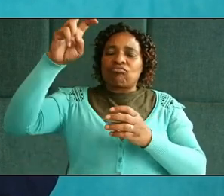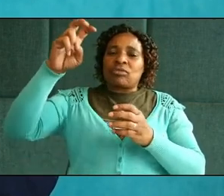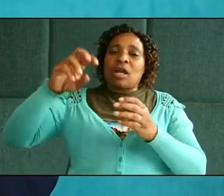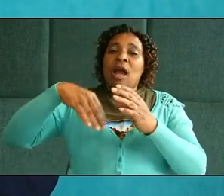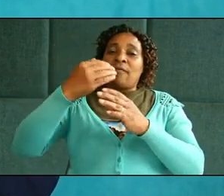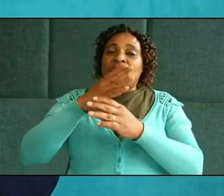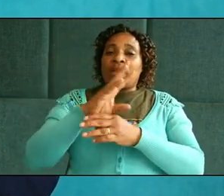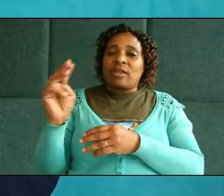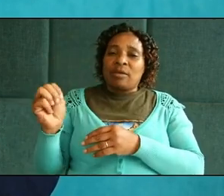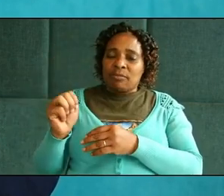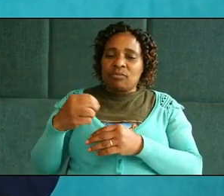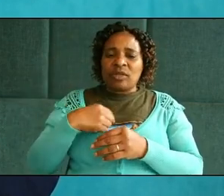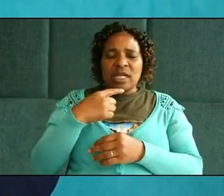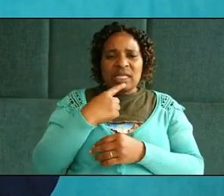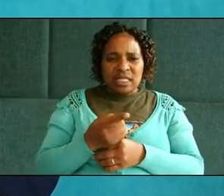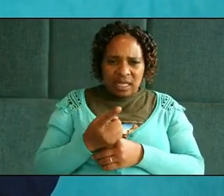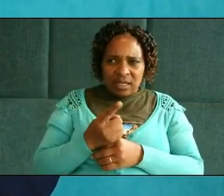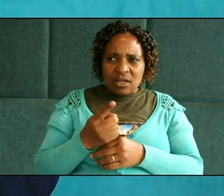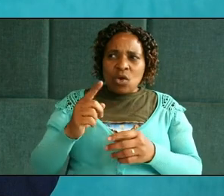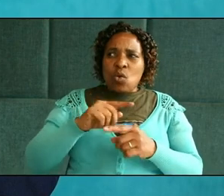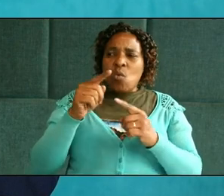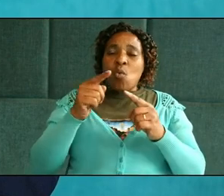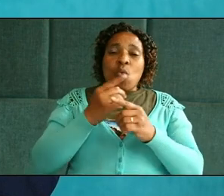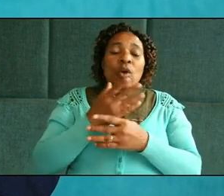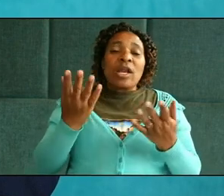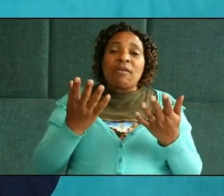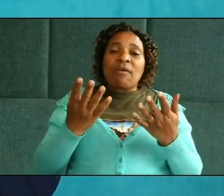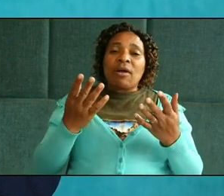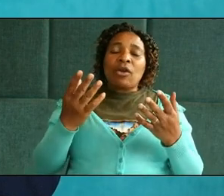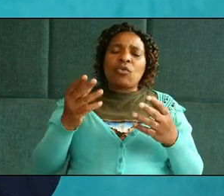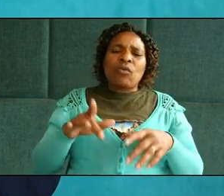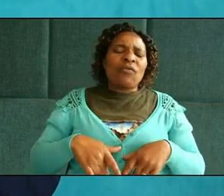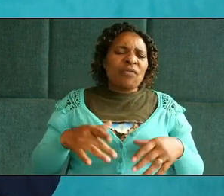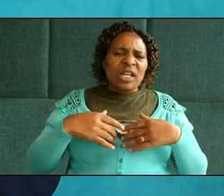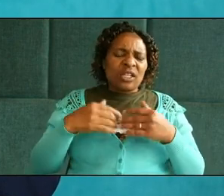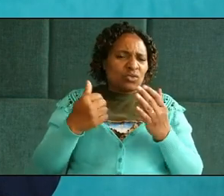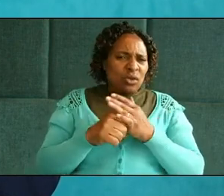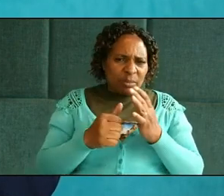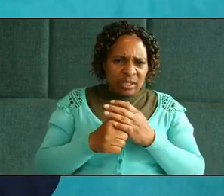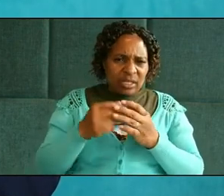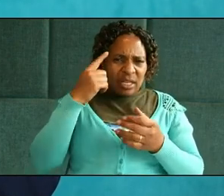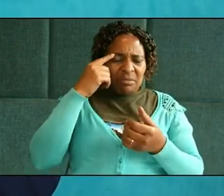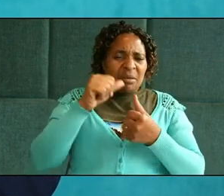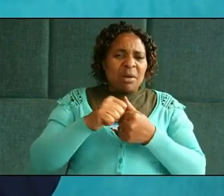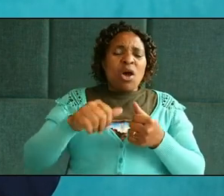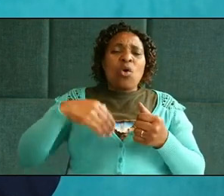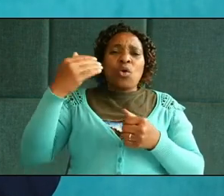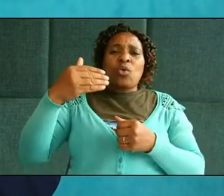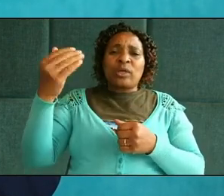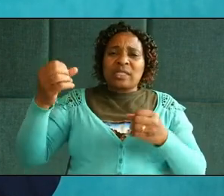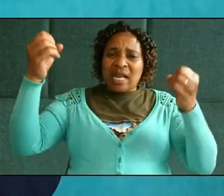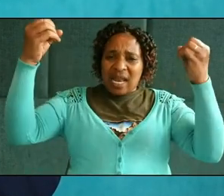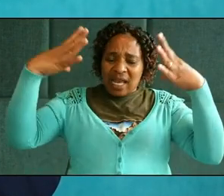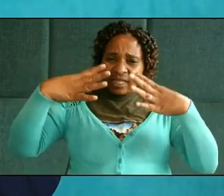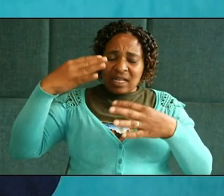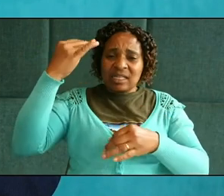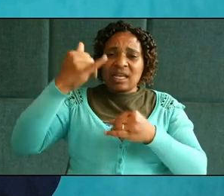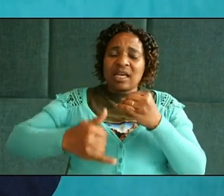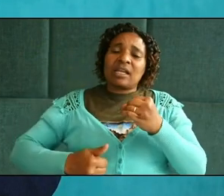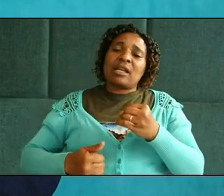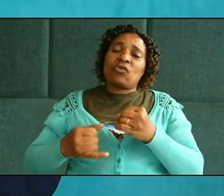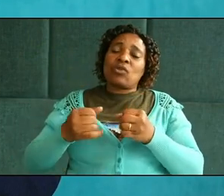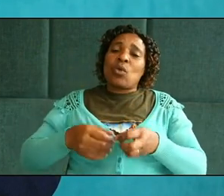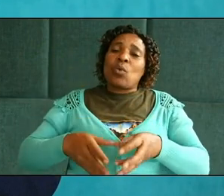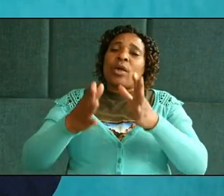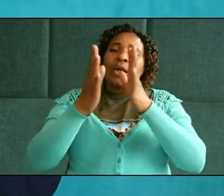like to say that, you know, whenever you feel troubled, just remember there's always light at the end of the tunnel. Amen. And